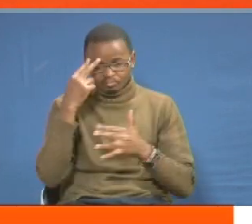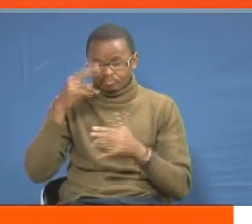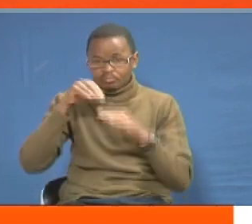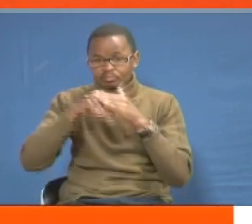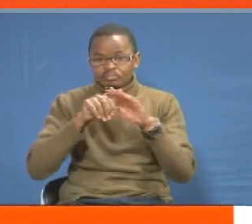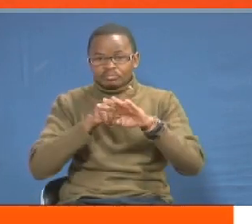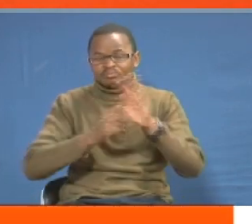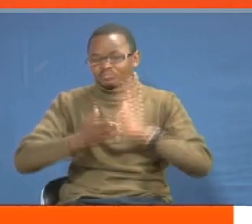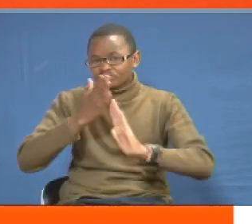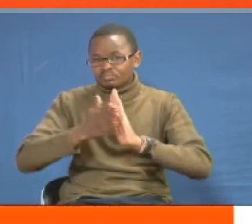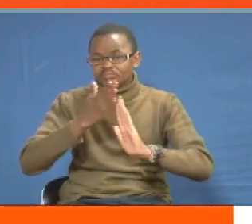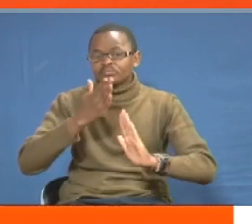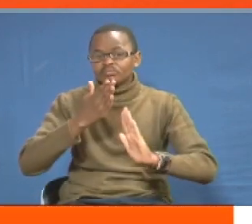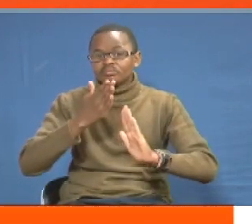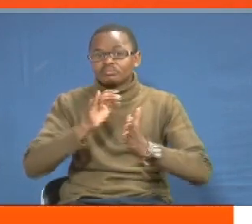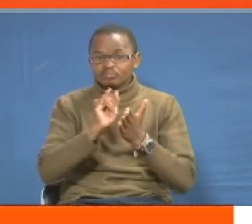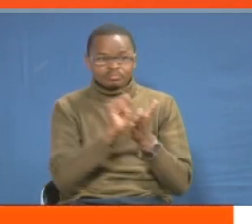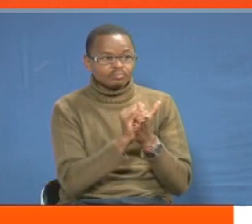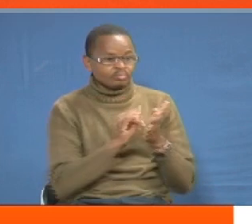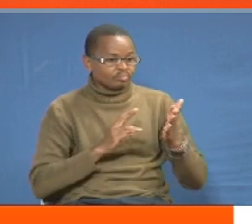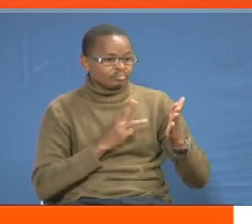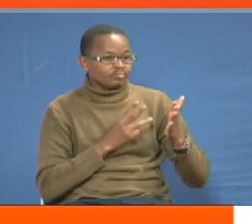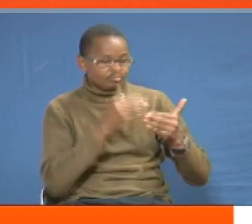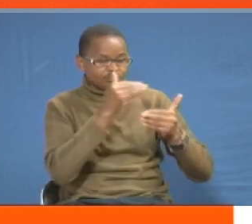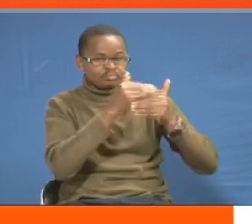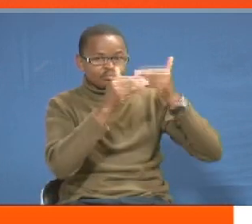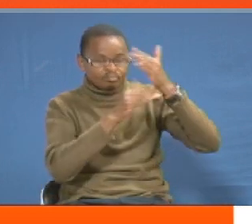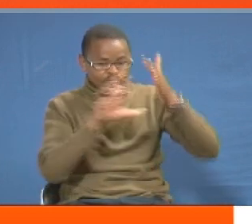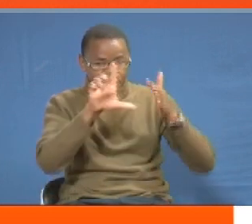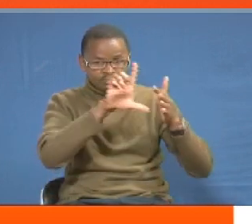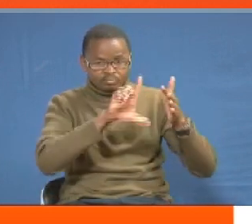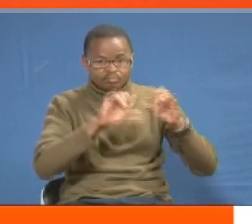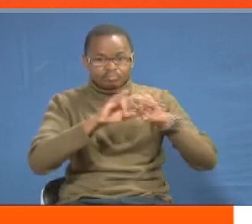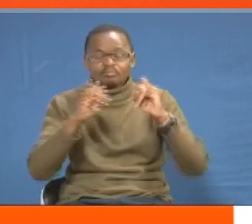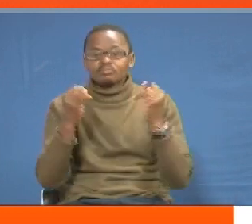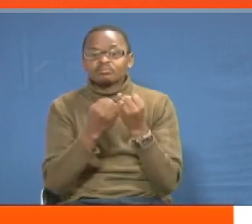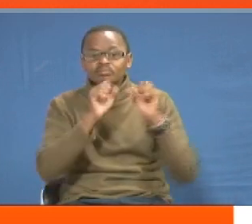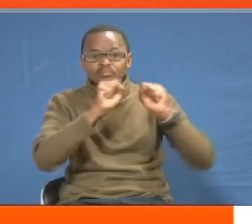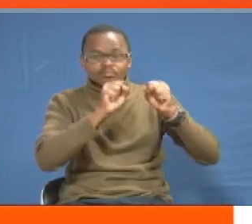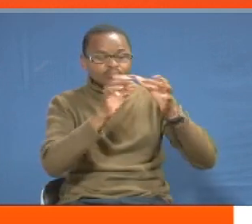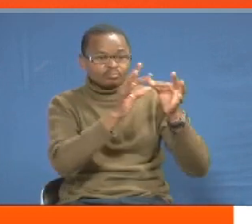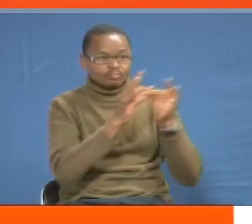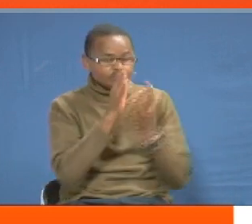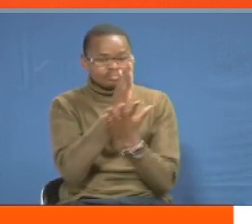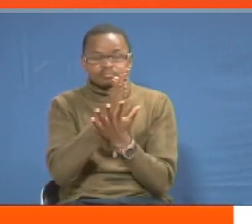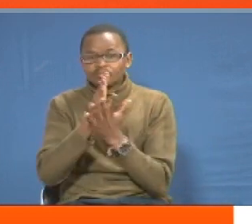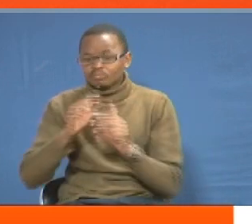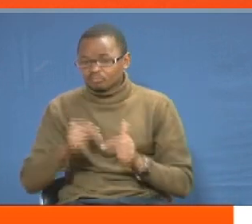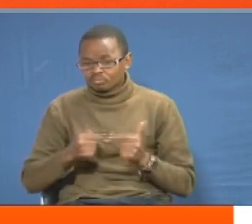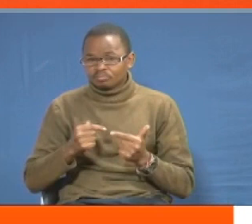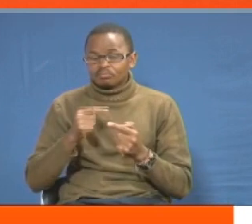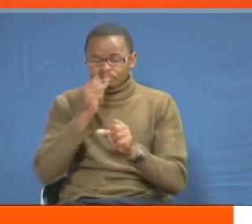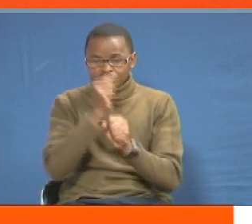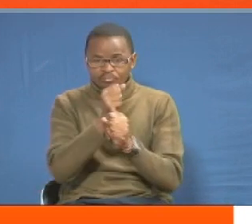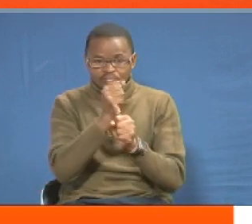also look into during an emergency like this, is that we've built the local institutions to be able to coordinate amongst